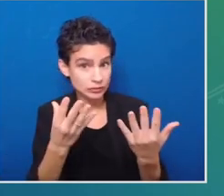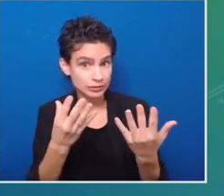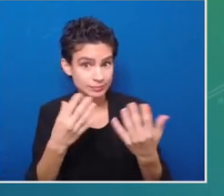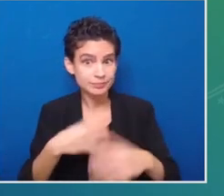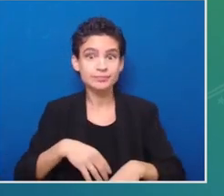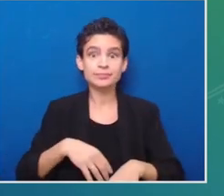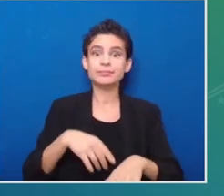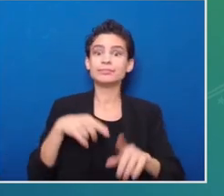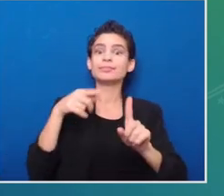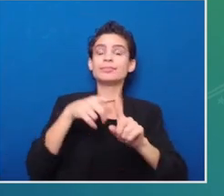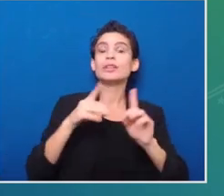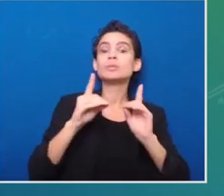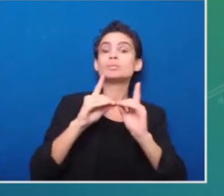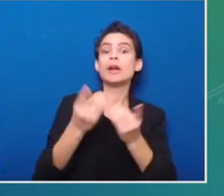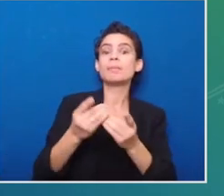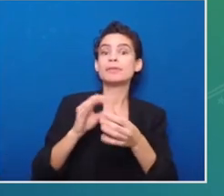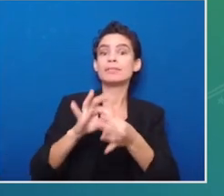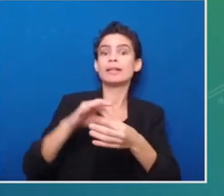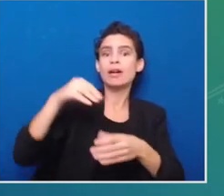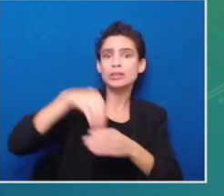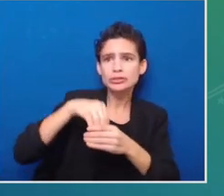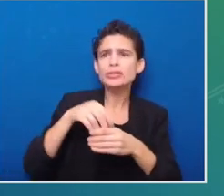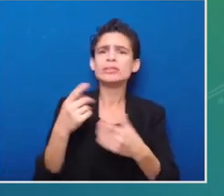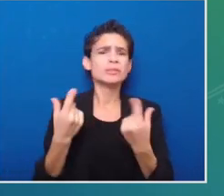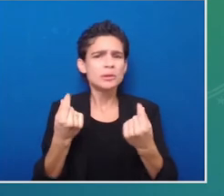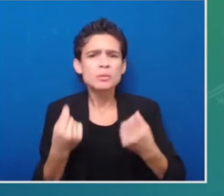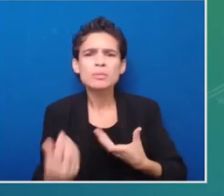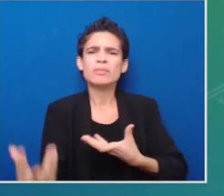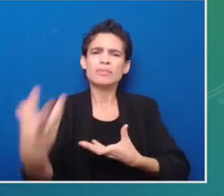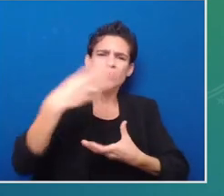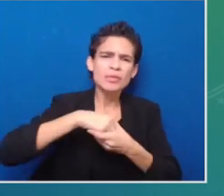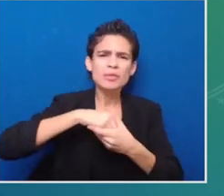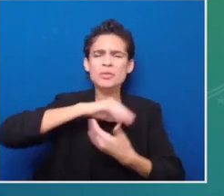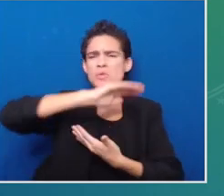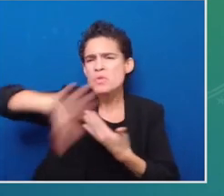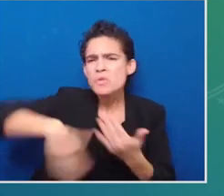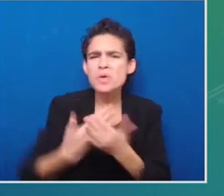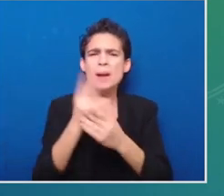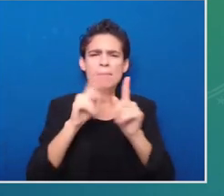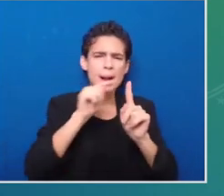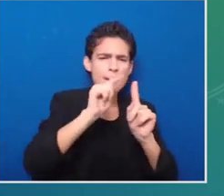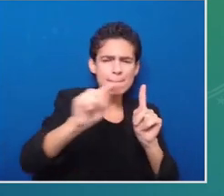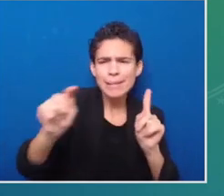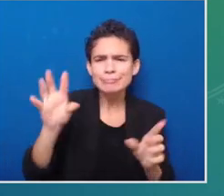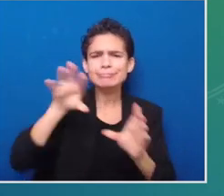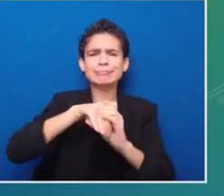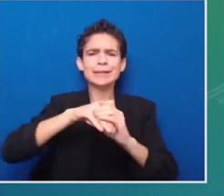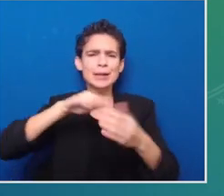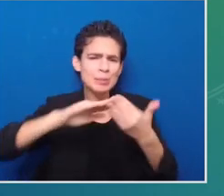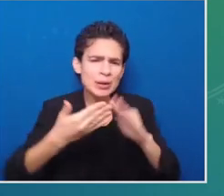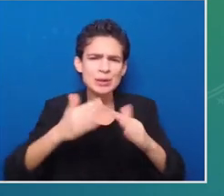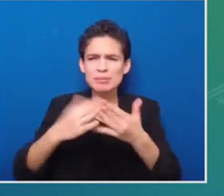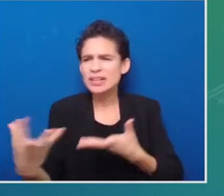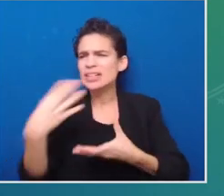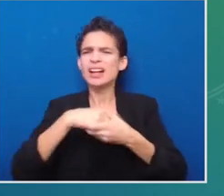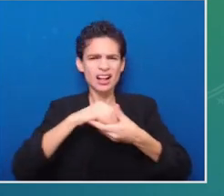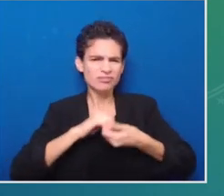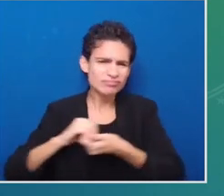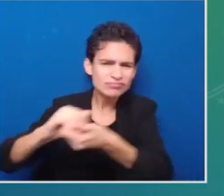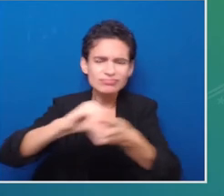of every department and of every community. Coming together in a common purpose, this